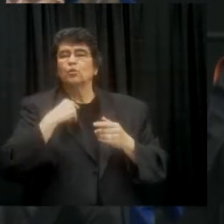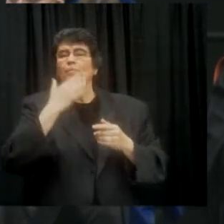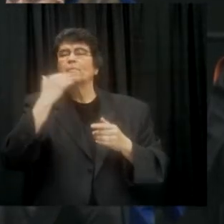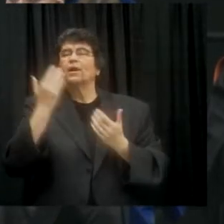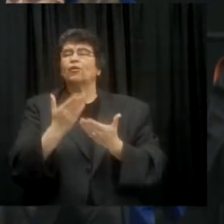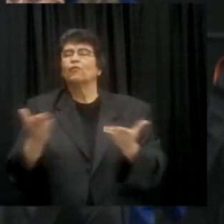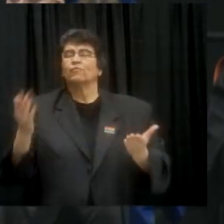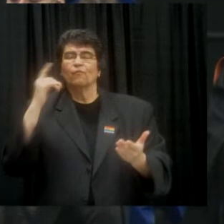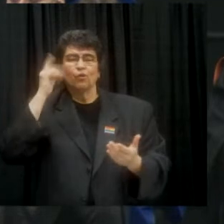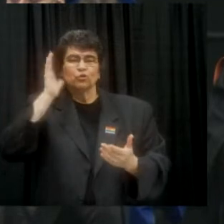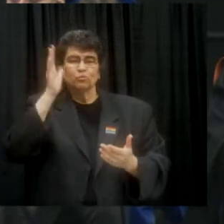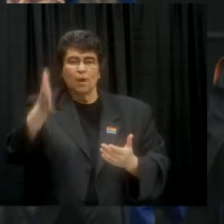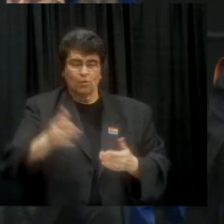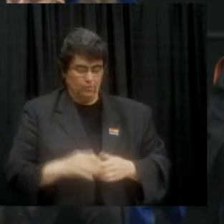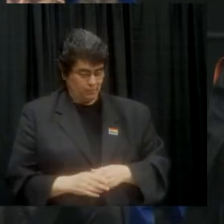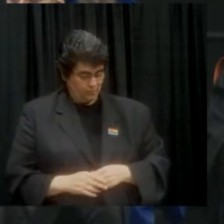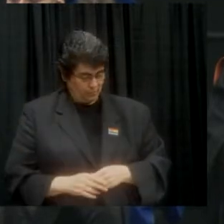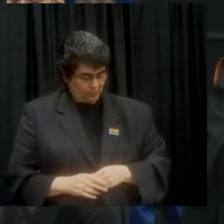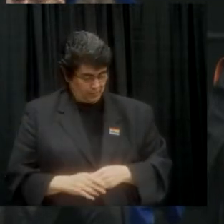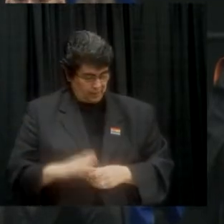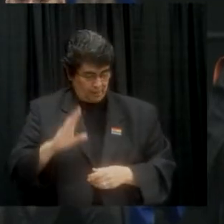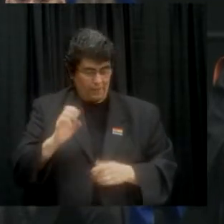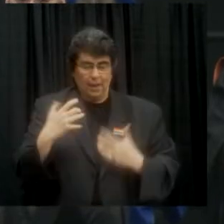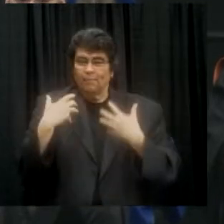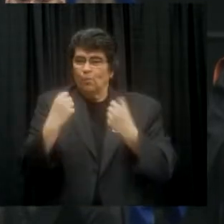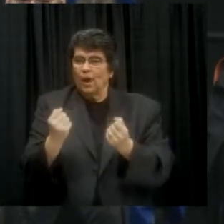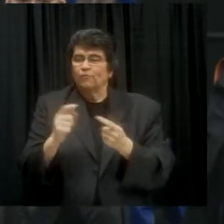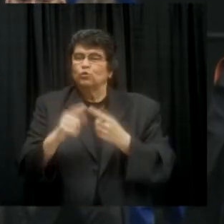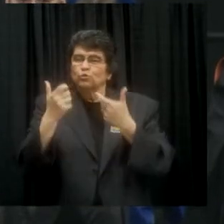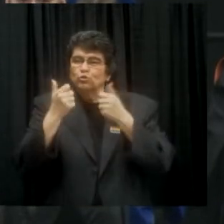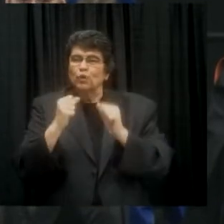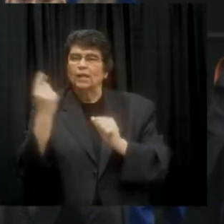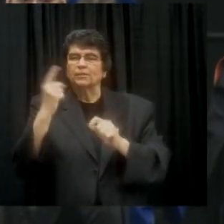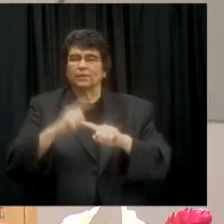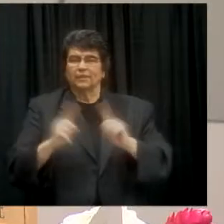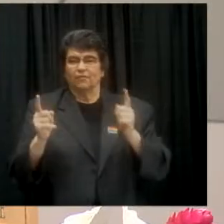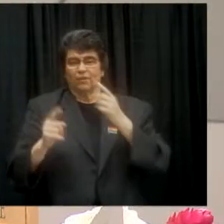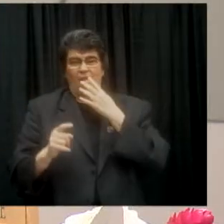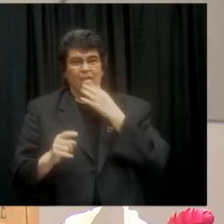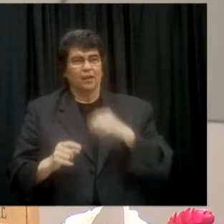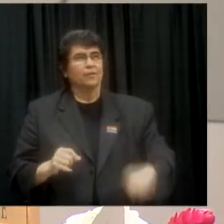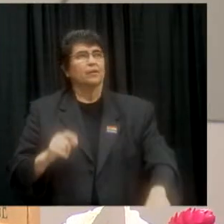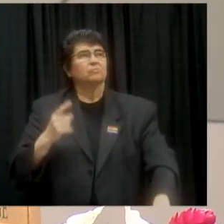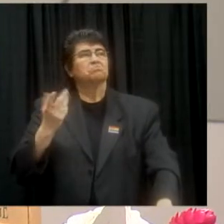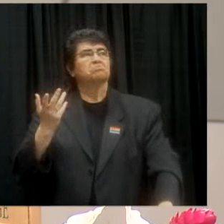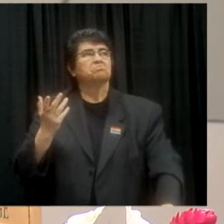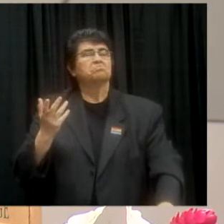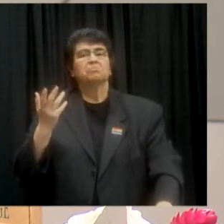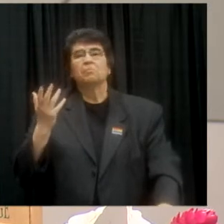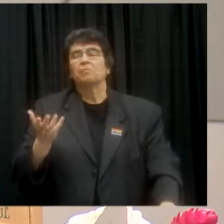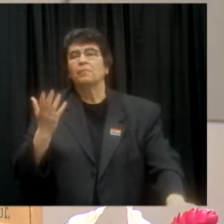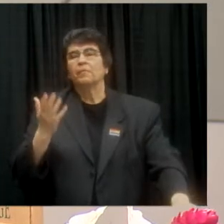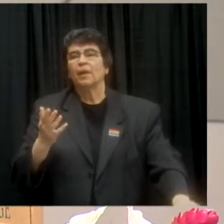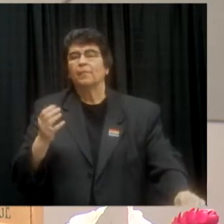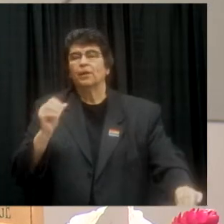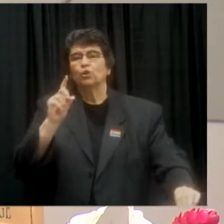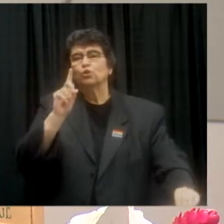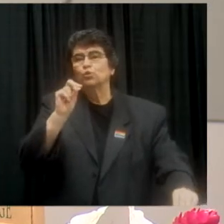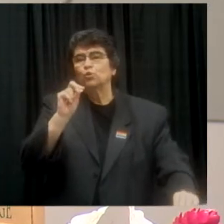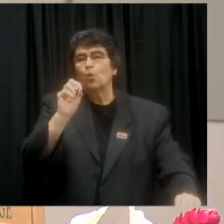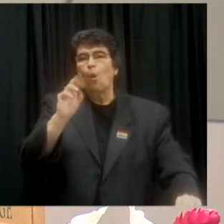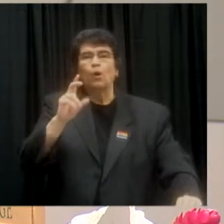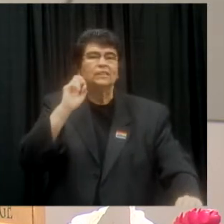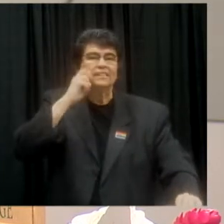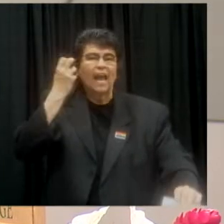tomorrow. Be brave enough to try something different. Call it your do or dare